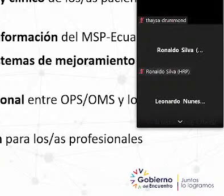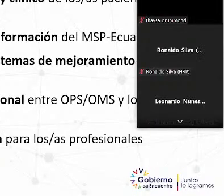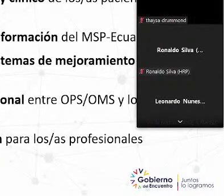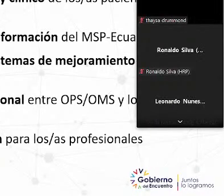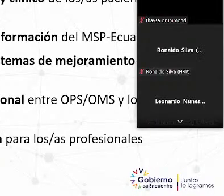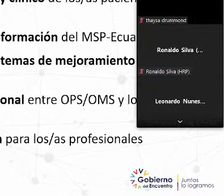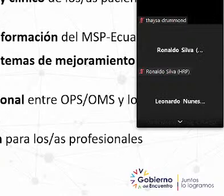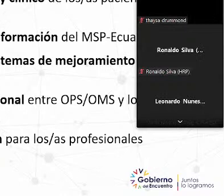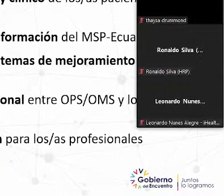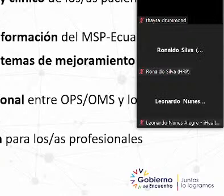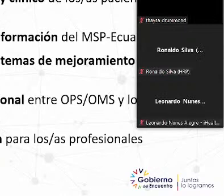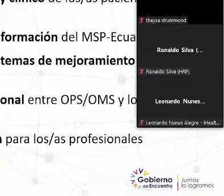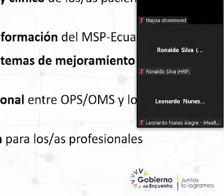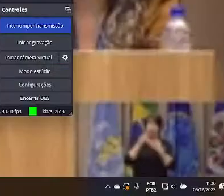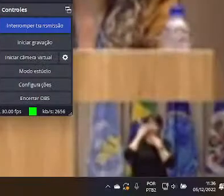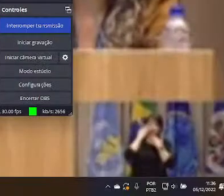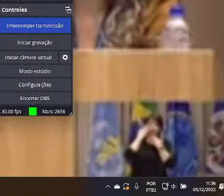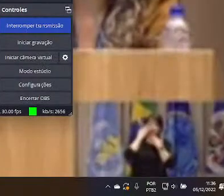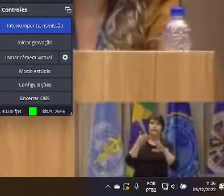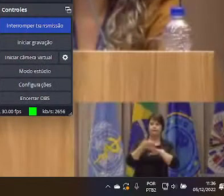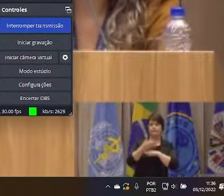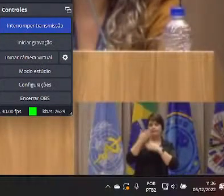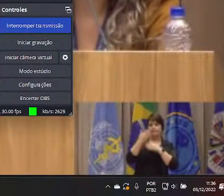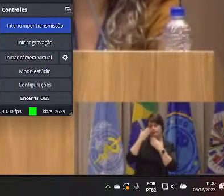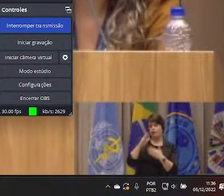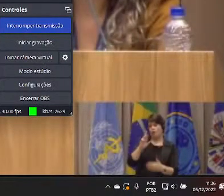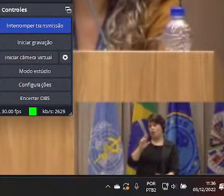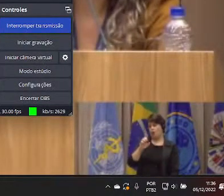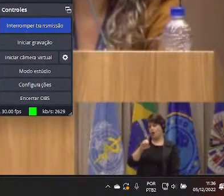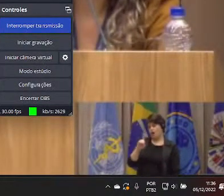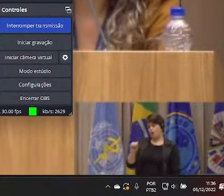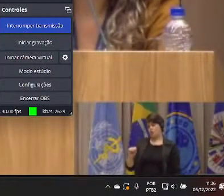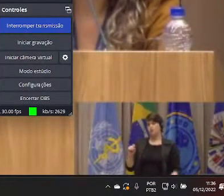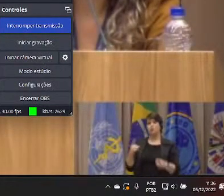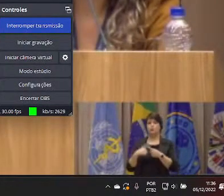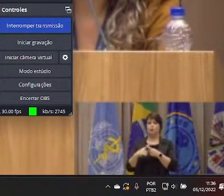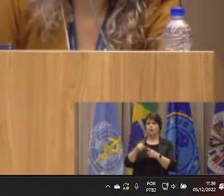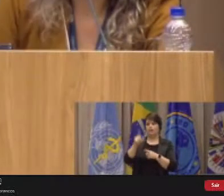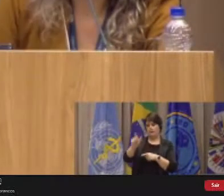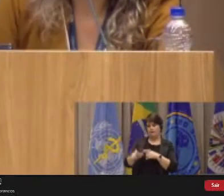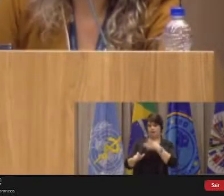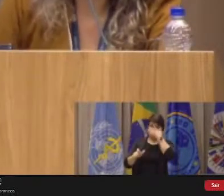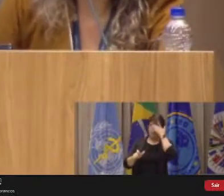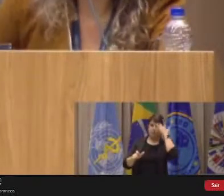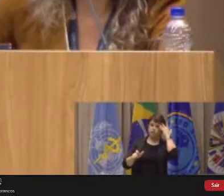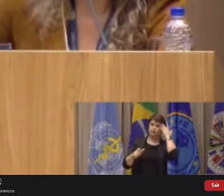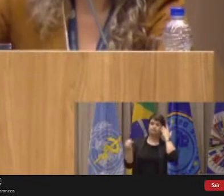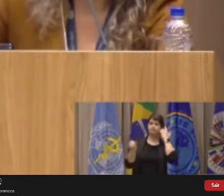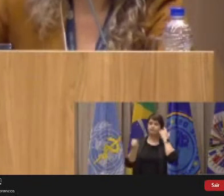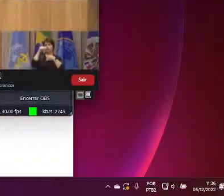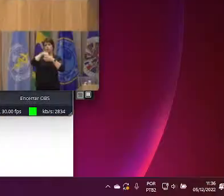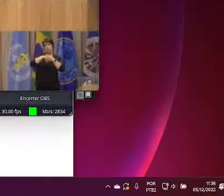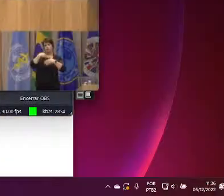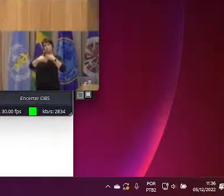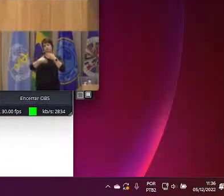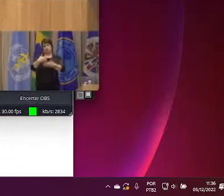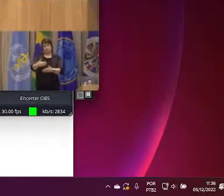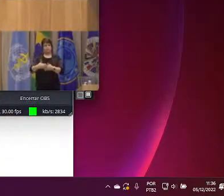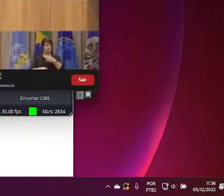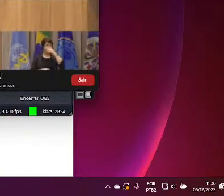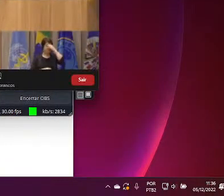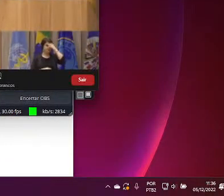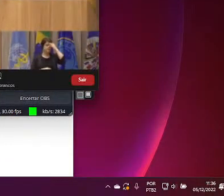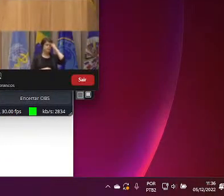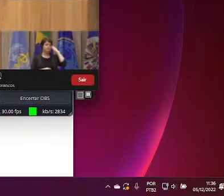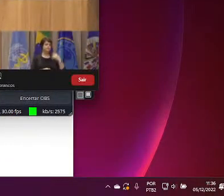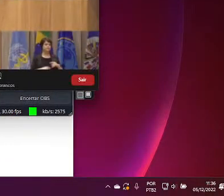us. And I would like to thank Ronaldo overall because he was a fundamental